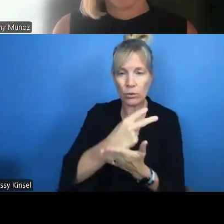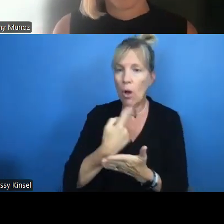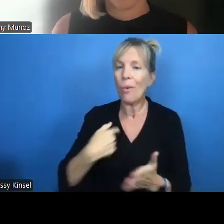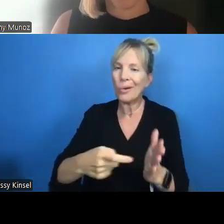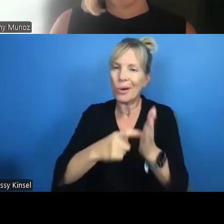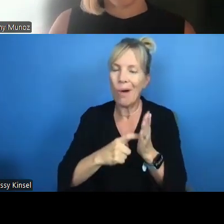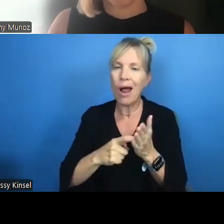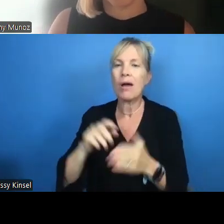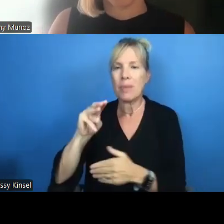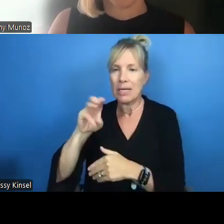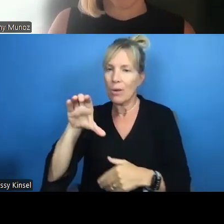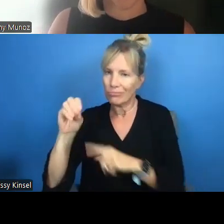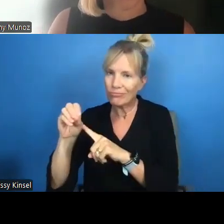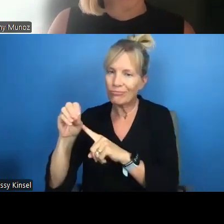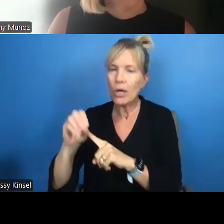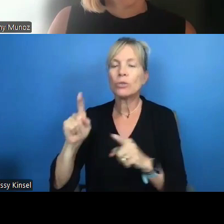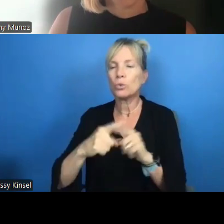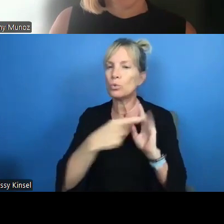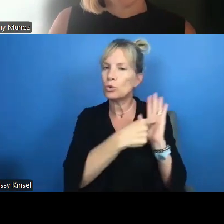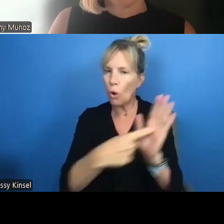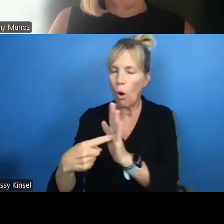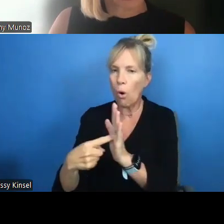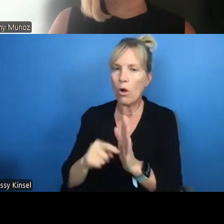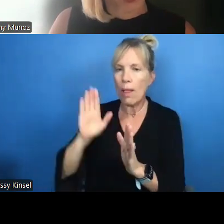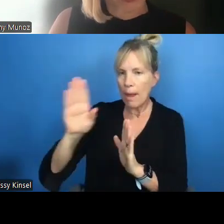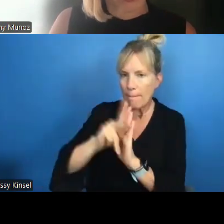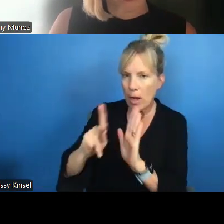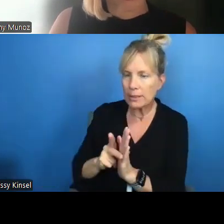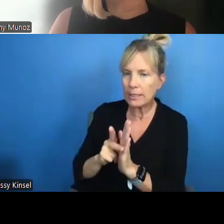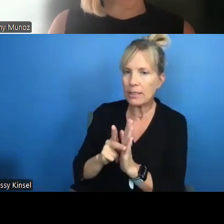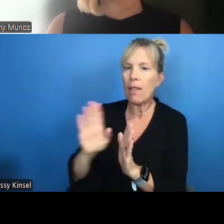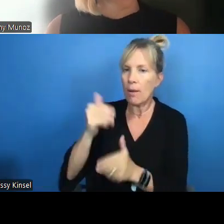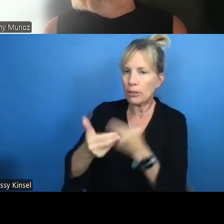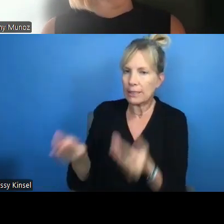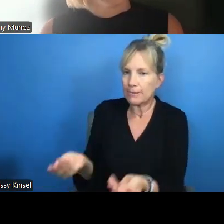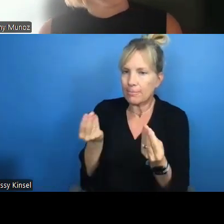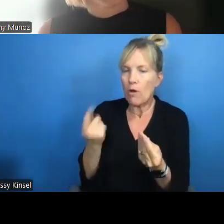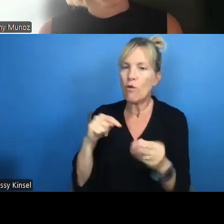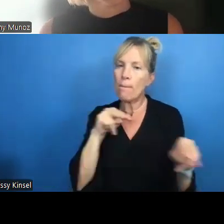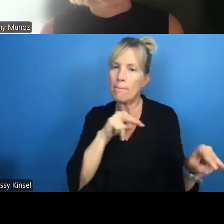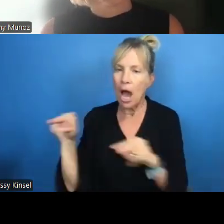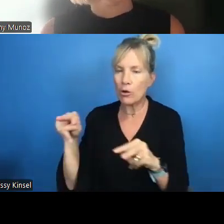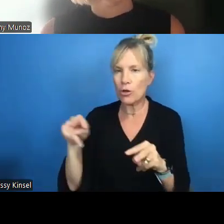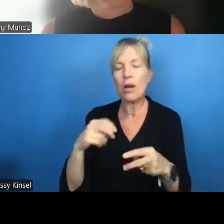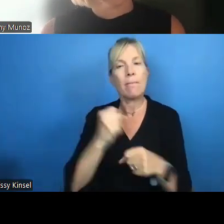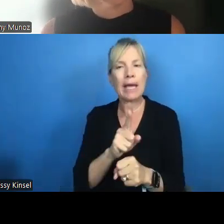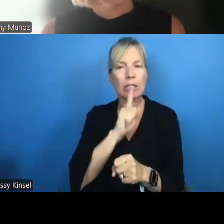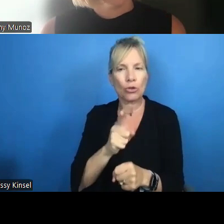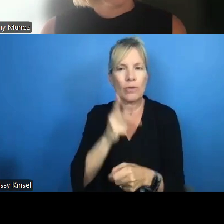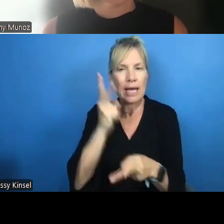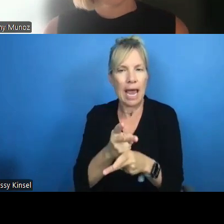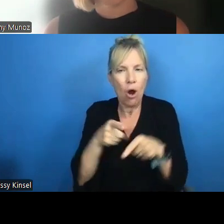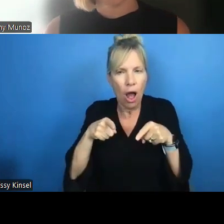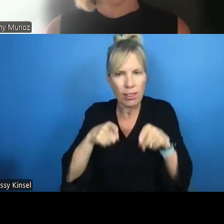require the managed care organizations to show their policies and procedures for monitoring to ensure that care